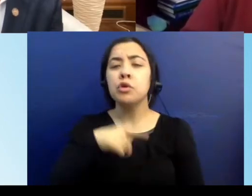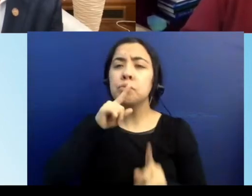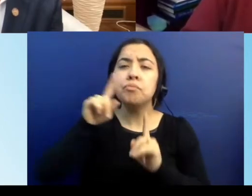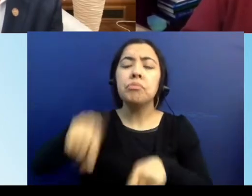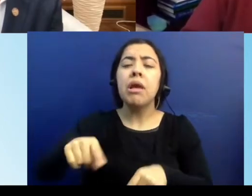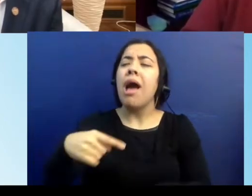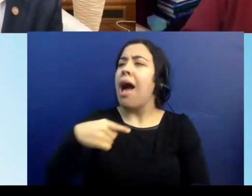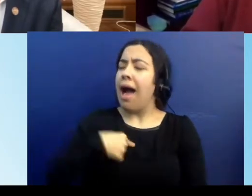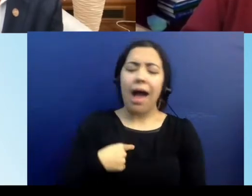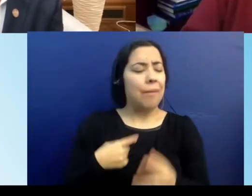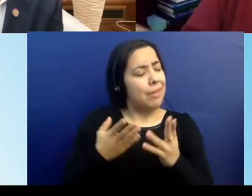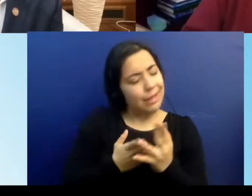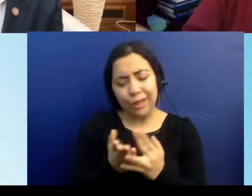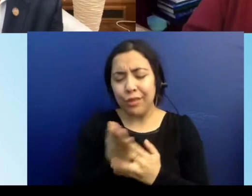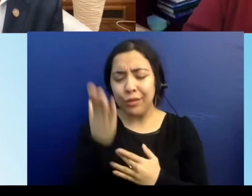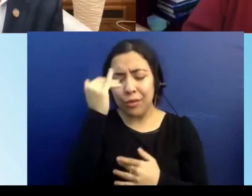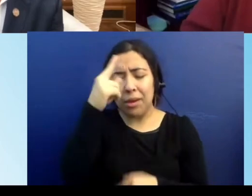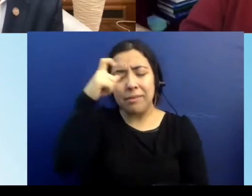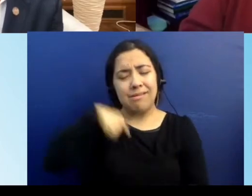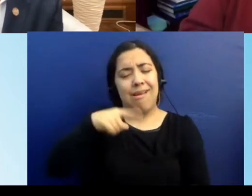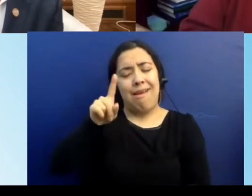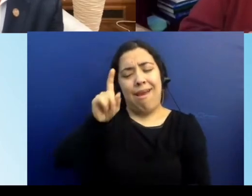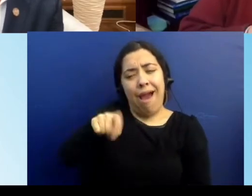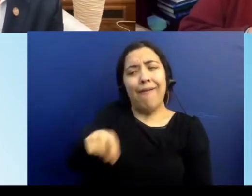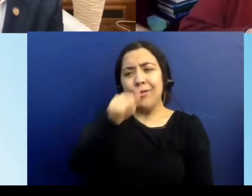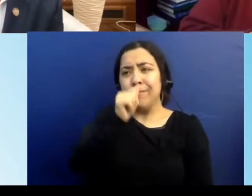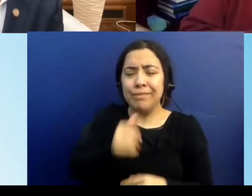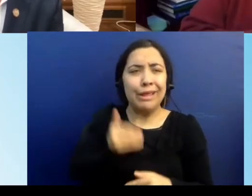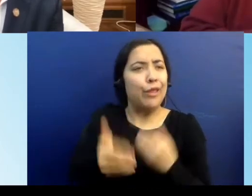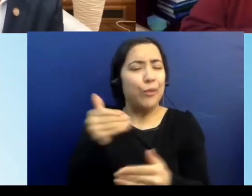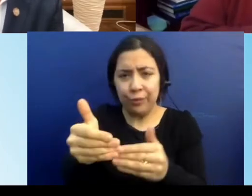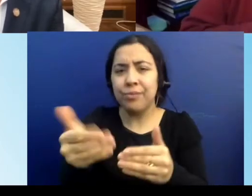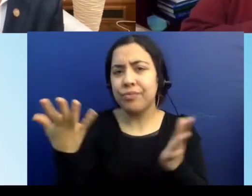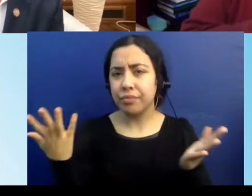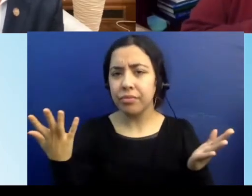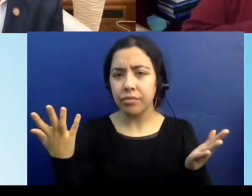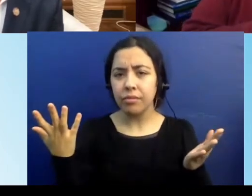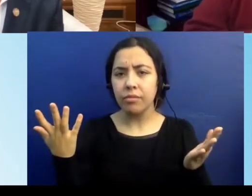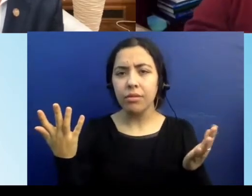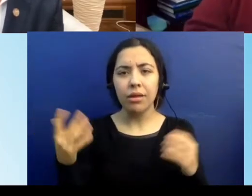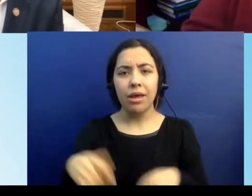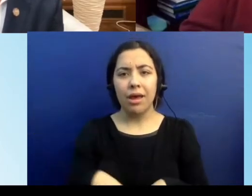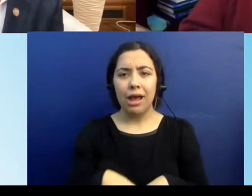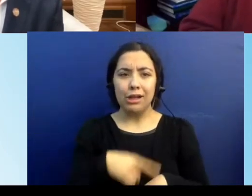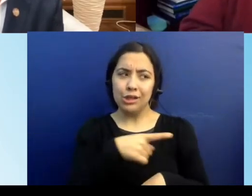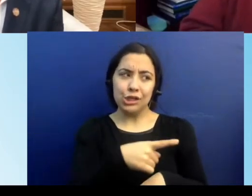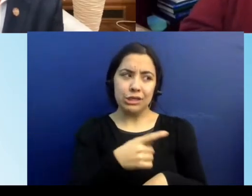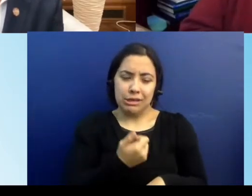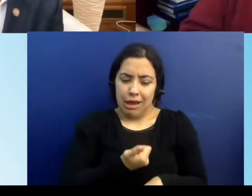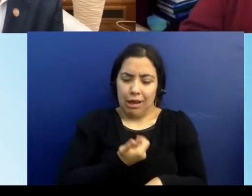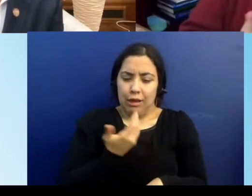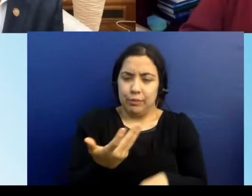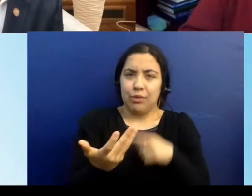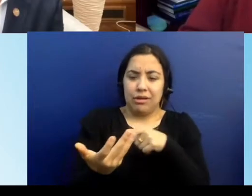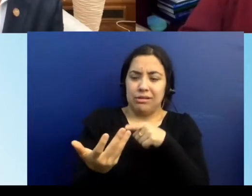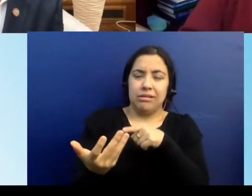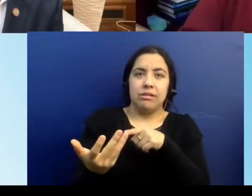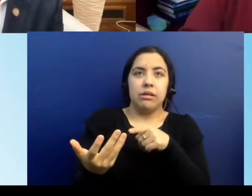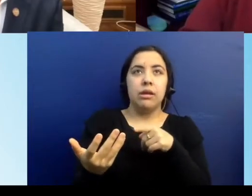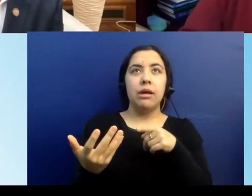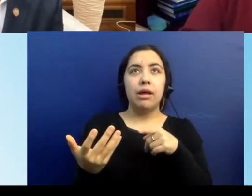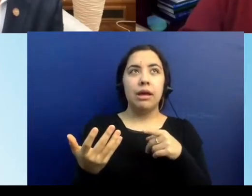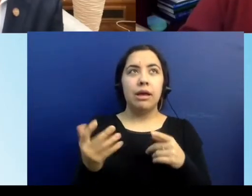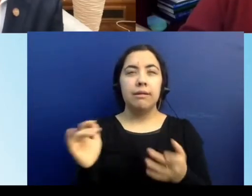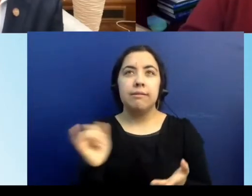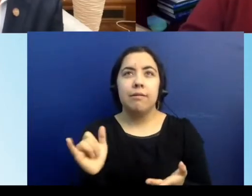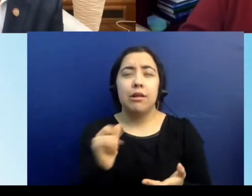through. And I'm going to, you know, she kind of expressed this sort of almost like she's had to do